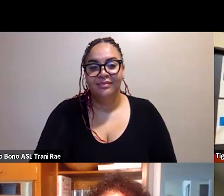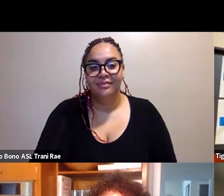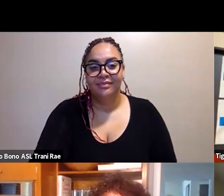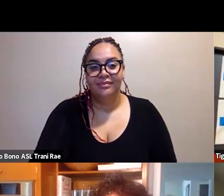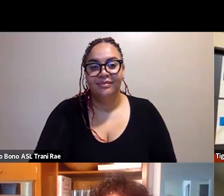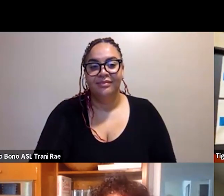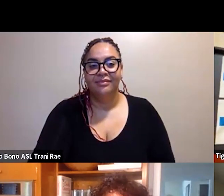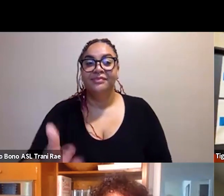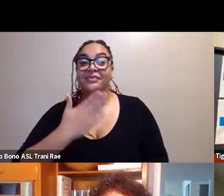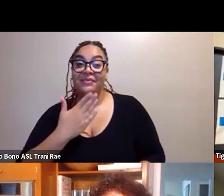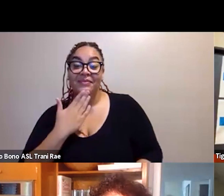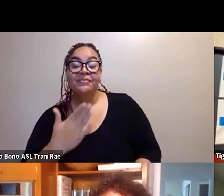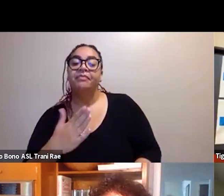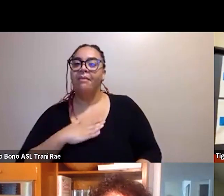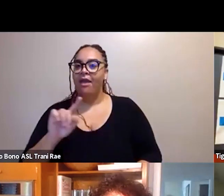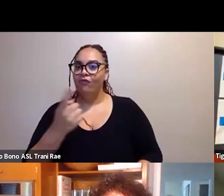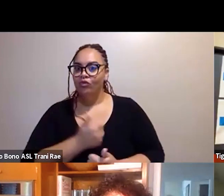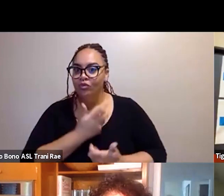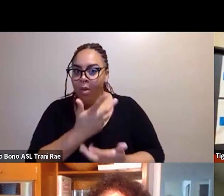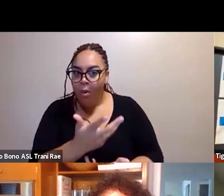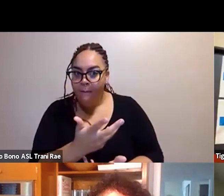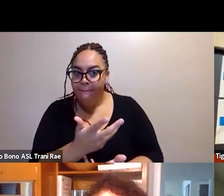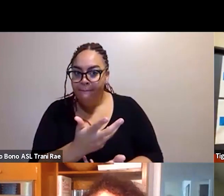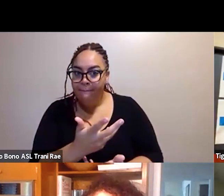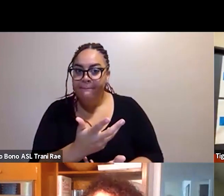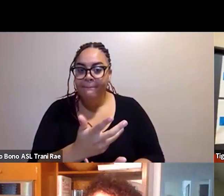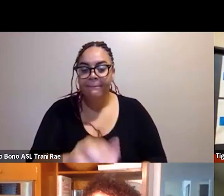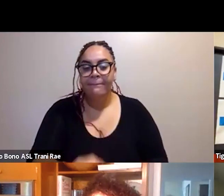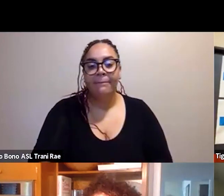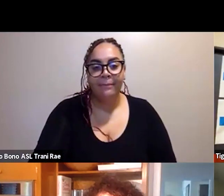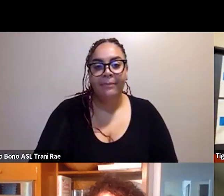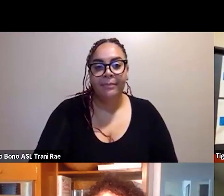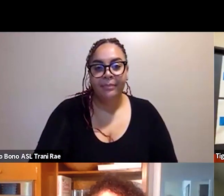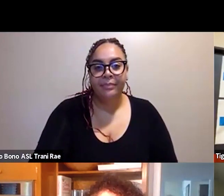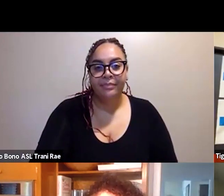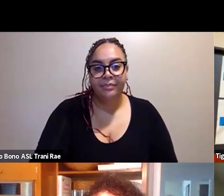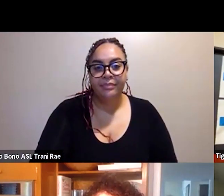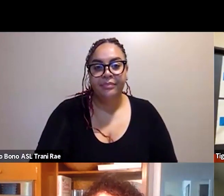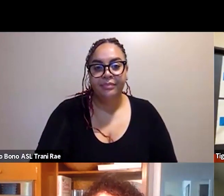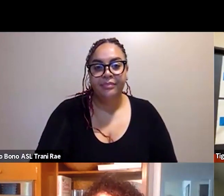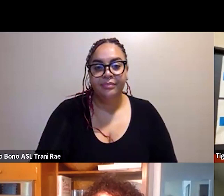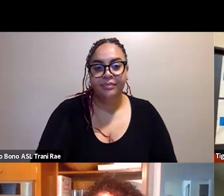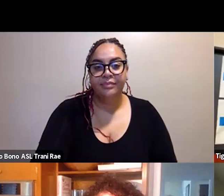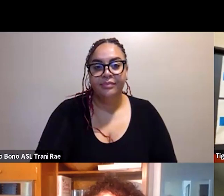My first poem is Projection.